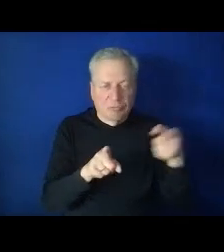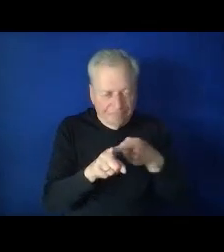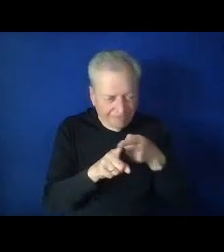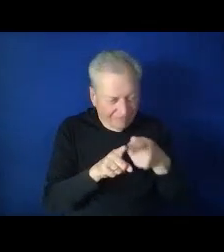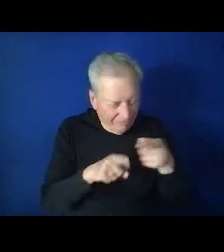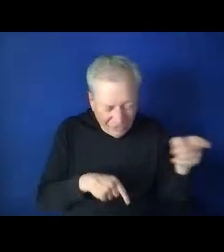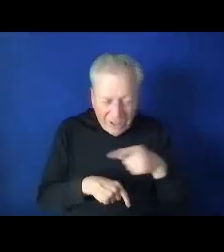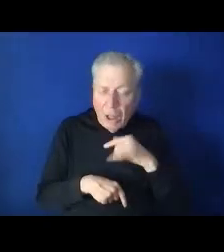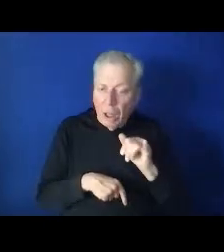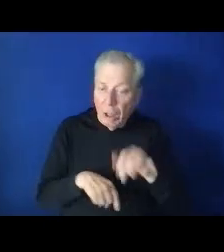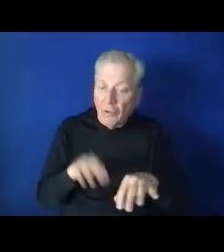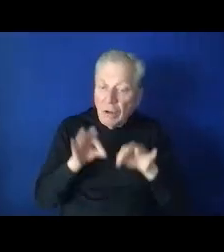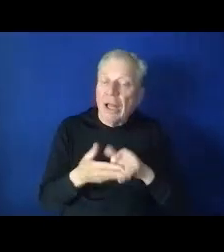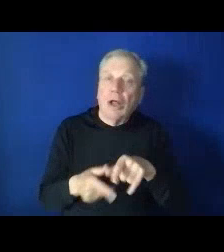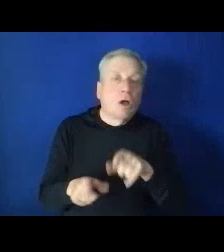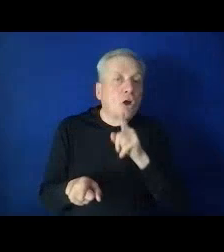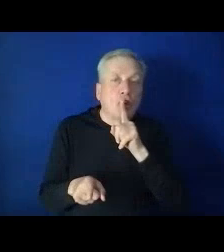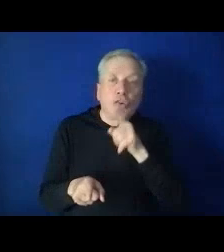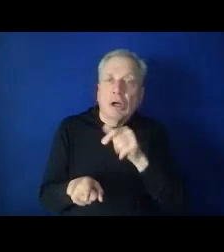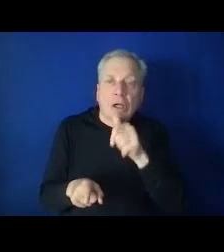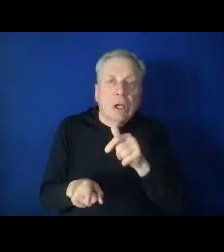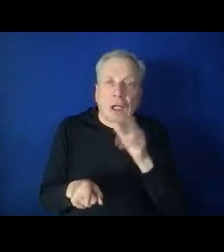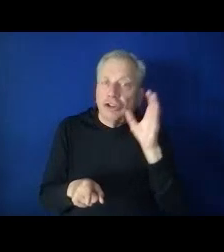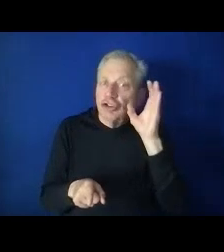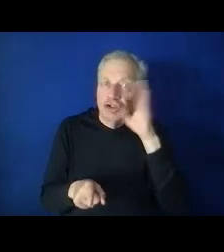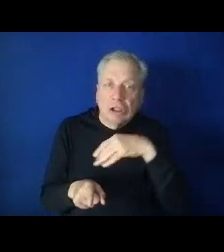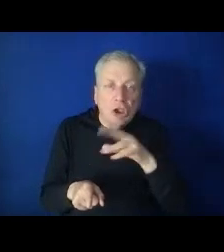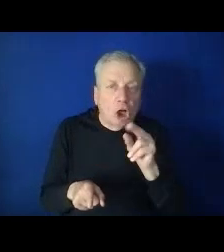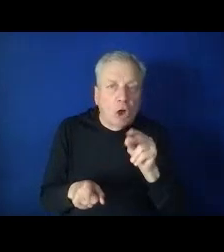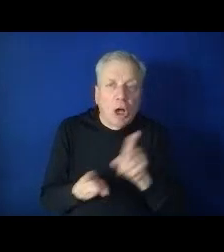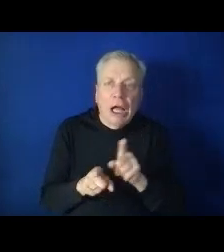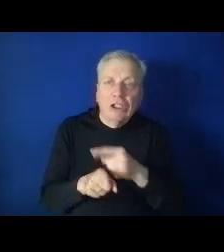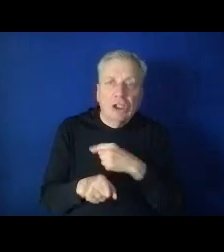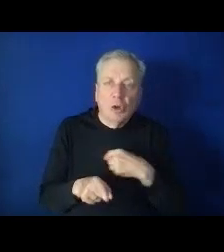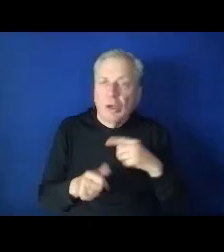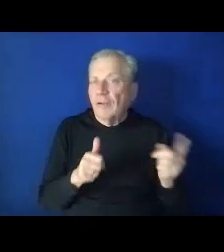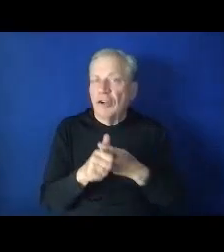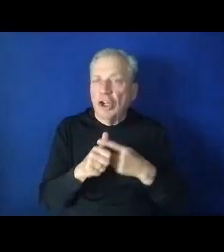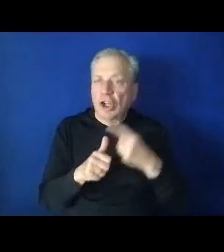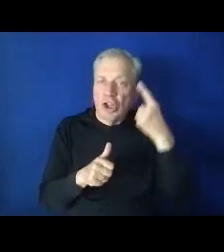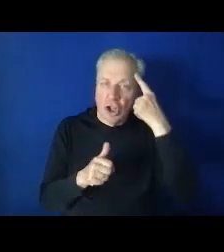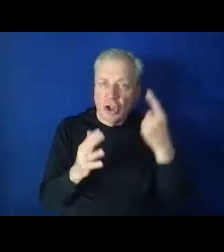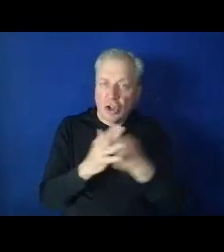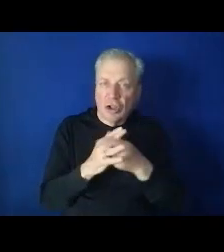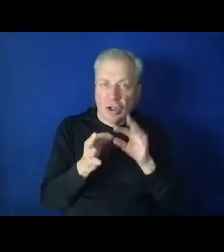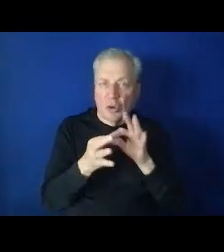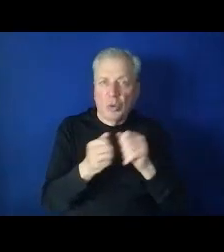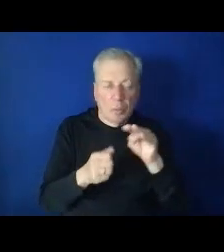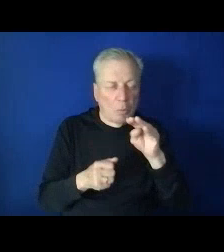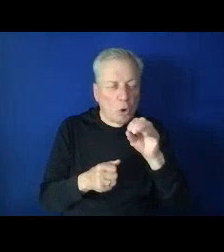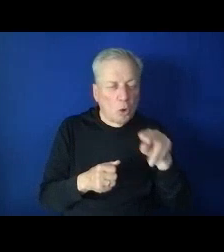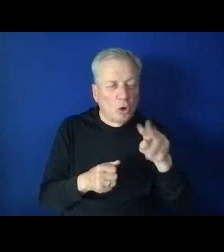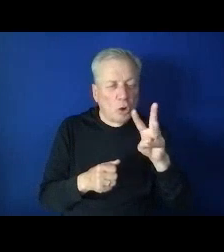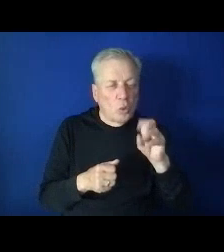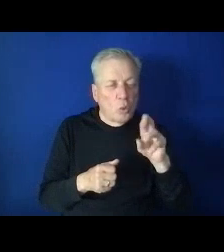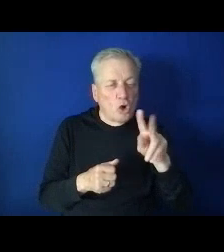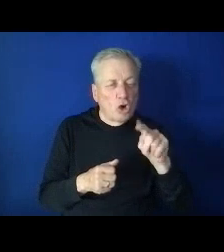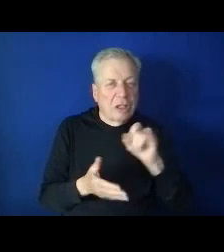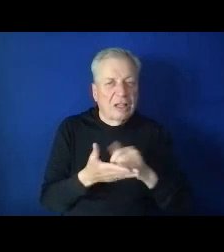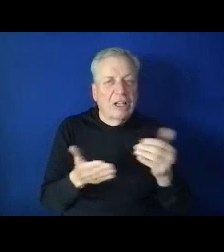out that it's actually not peculiar moonwort, it's wishbone moonwort, which was a new species